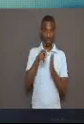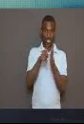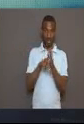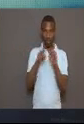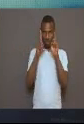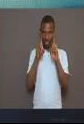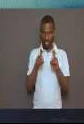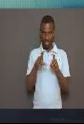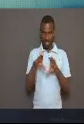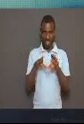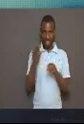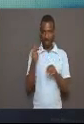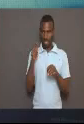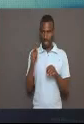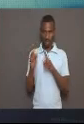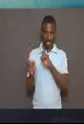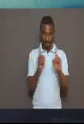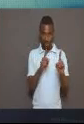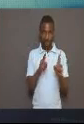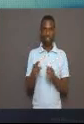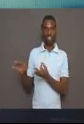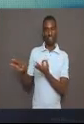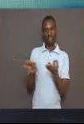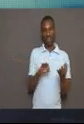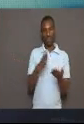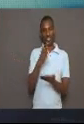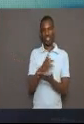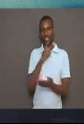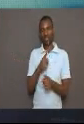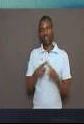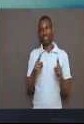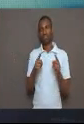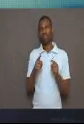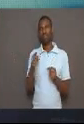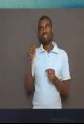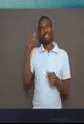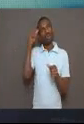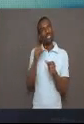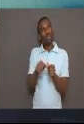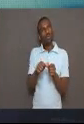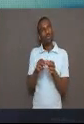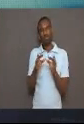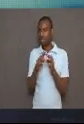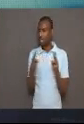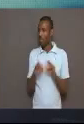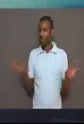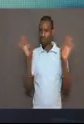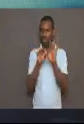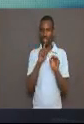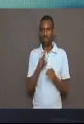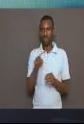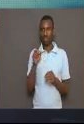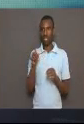of fluid statics. But it is important to remember that a gas